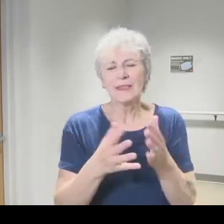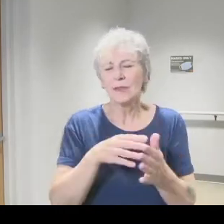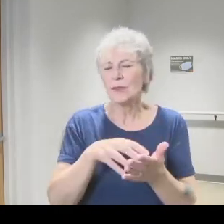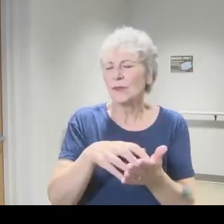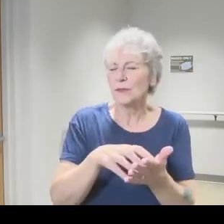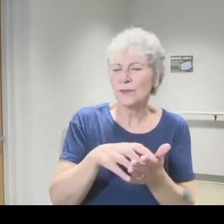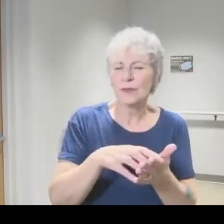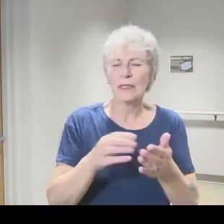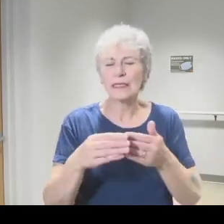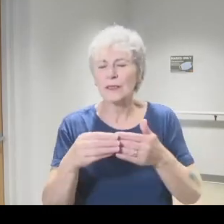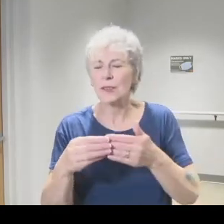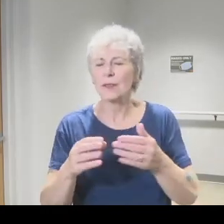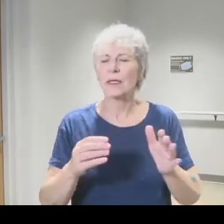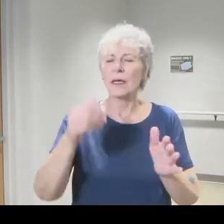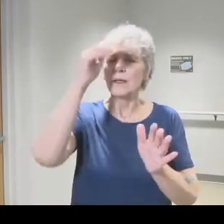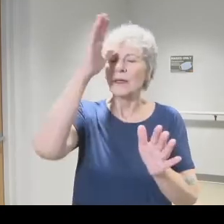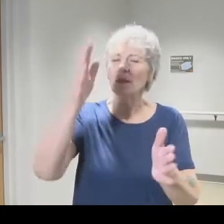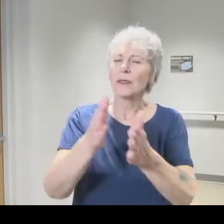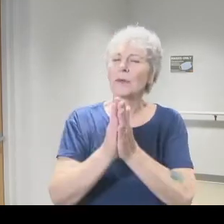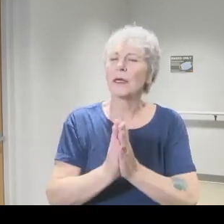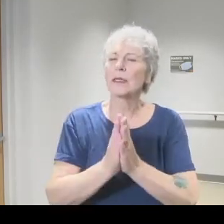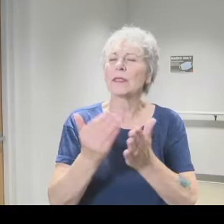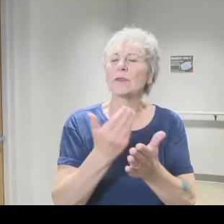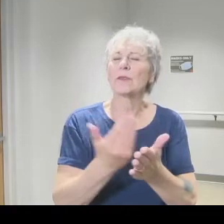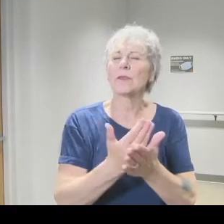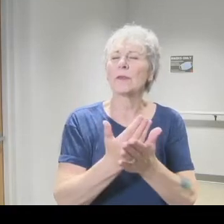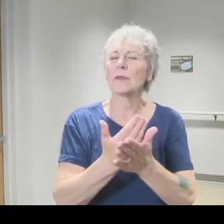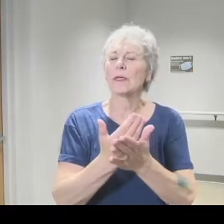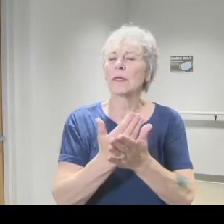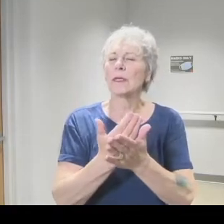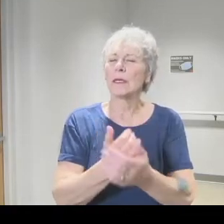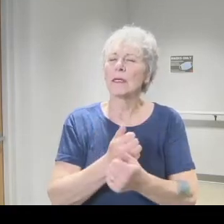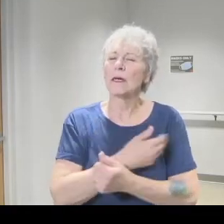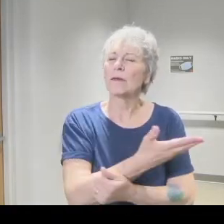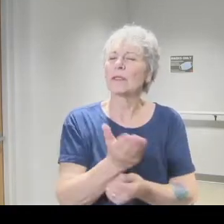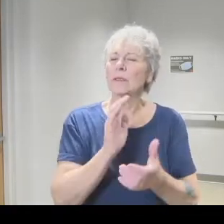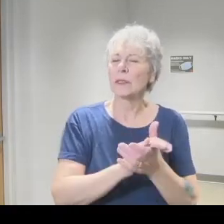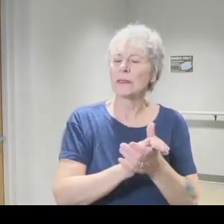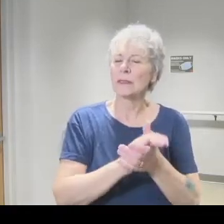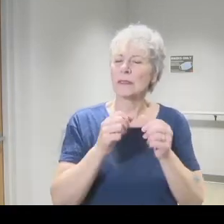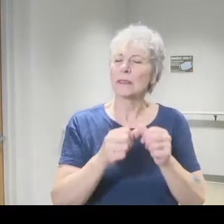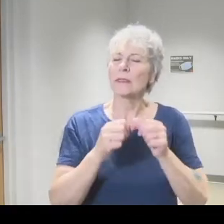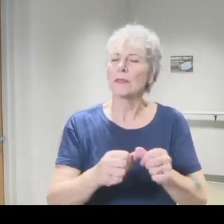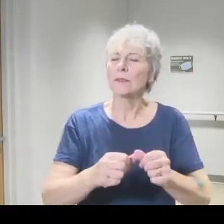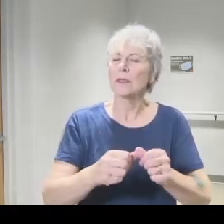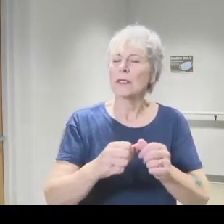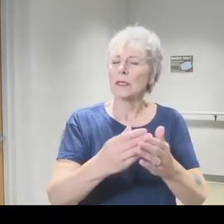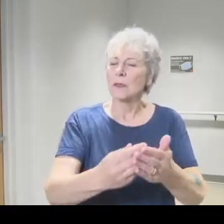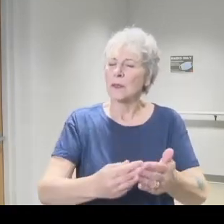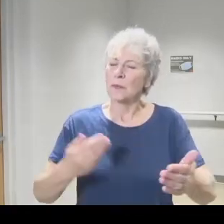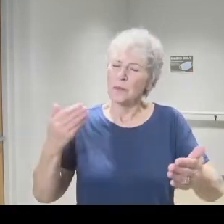state, Father, I pray that you would renew commitments and love. Father, that you would continue to draw back these